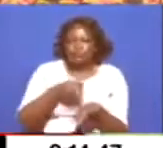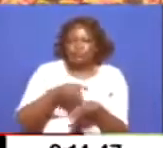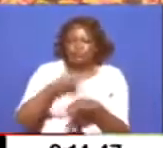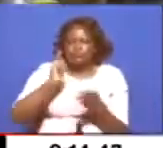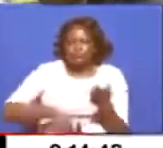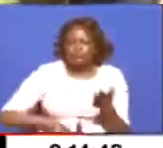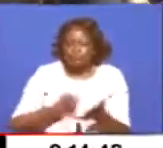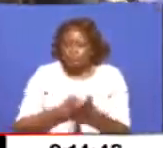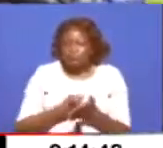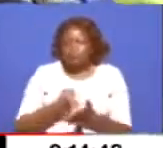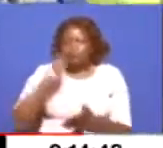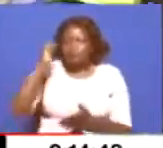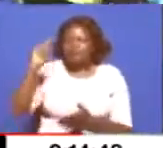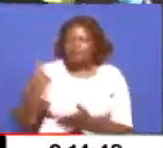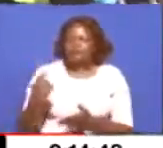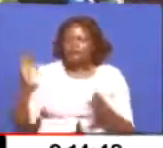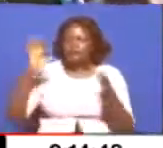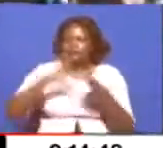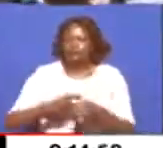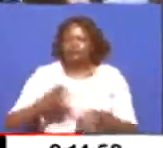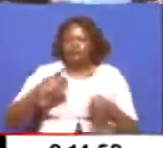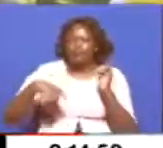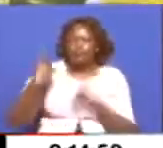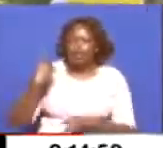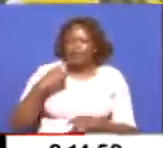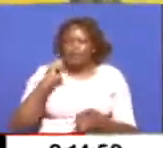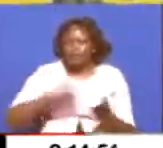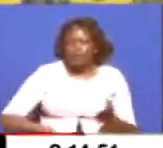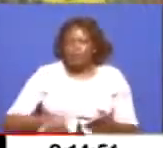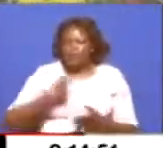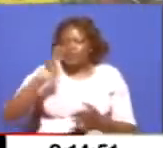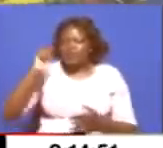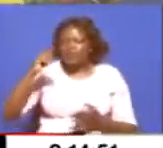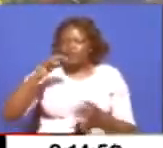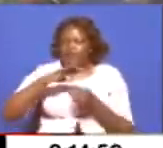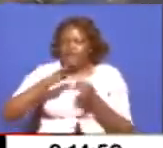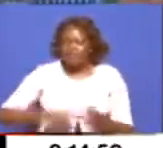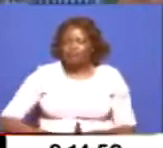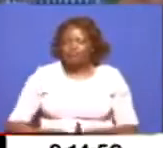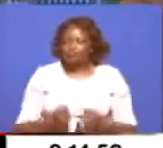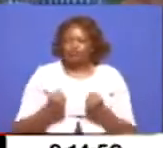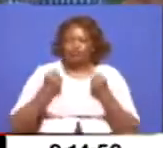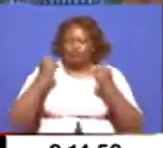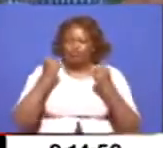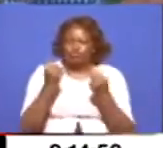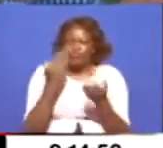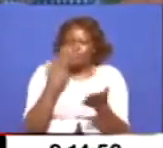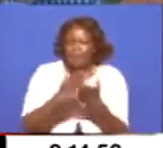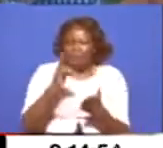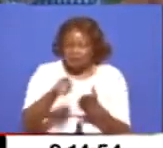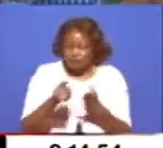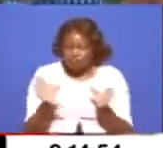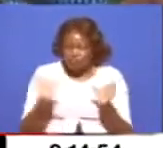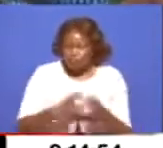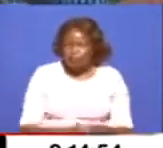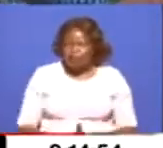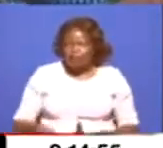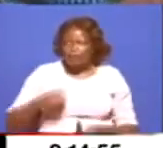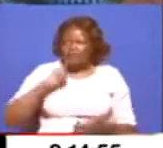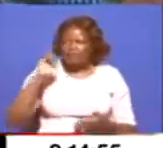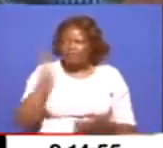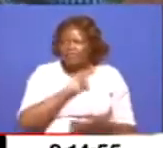Kwanza Alliance would clinch power, urging Western Kenya voters to be firmly part of the train. Tumesema viongozi